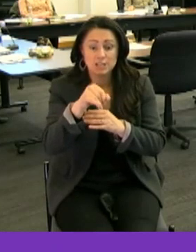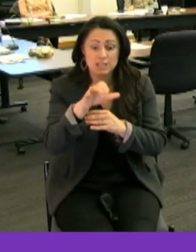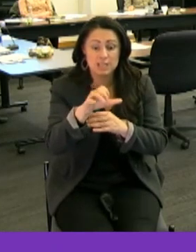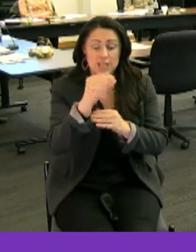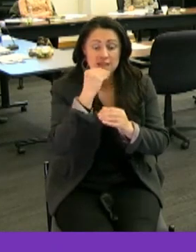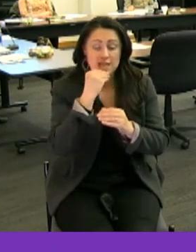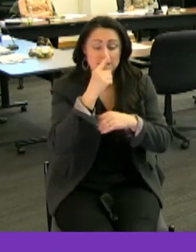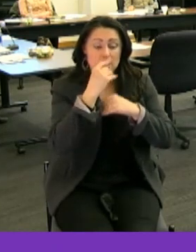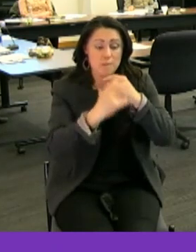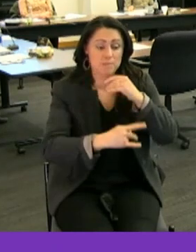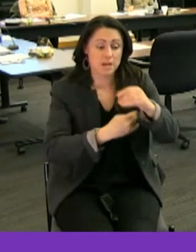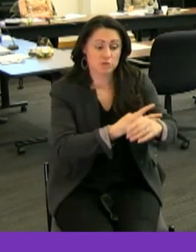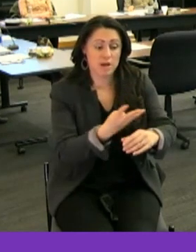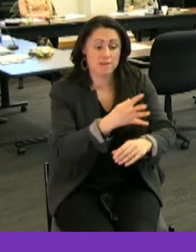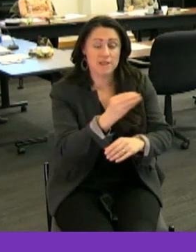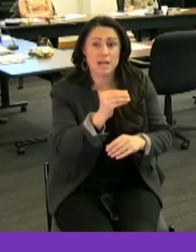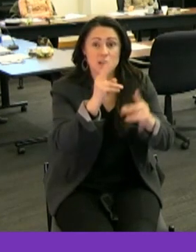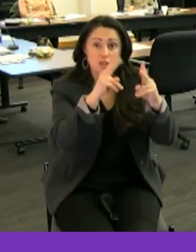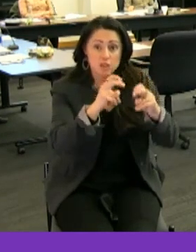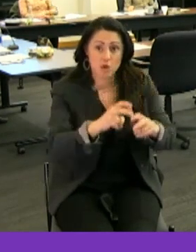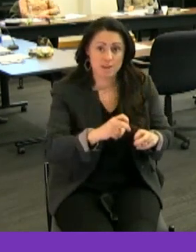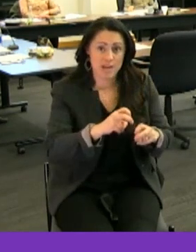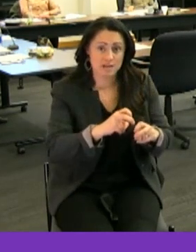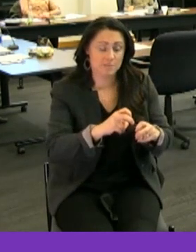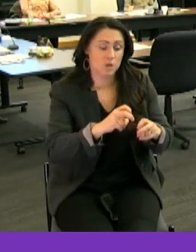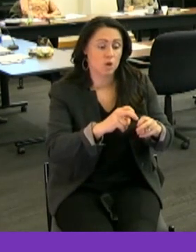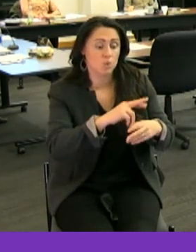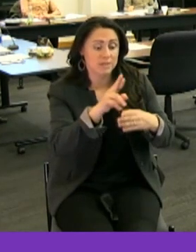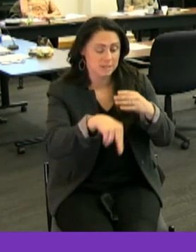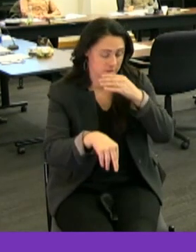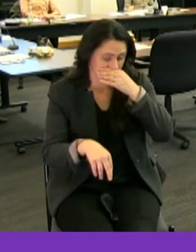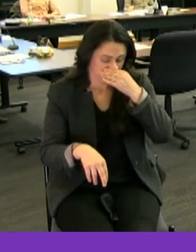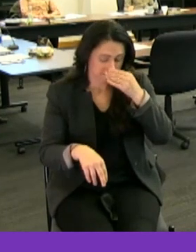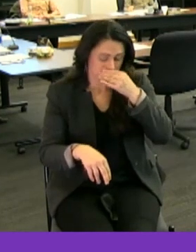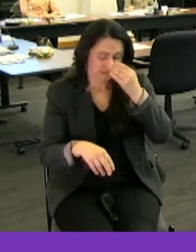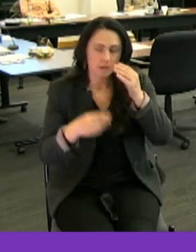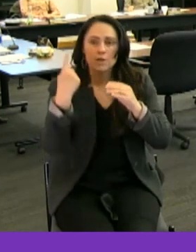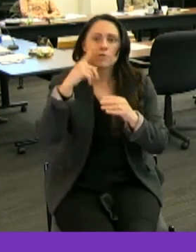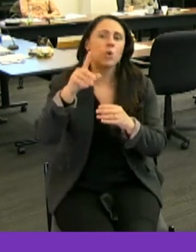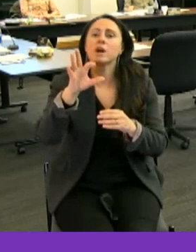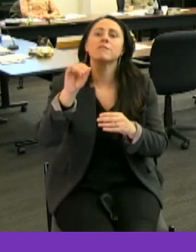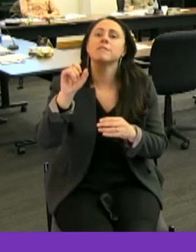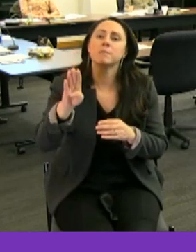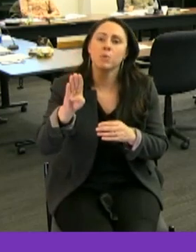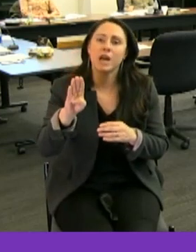results. Ooh. Okay, so for February,